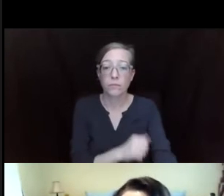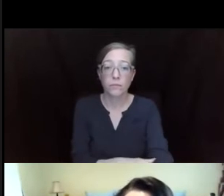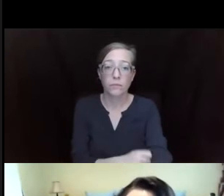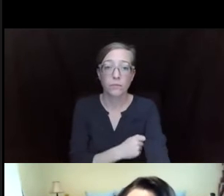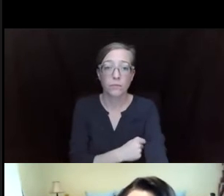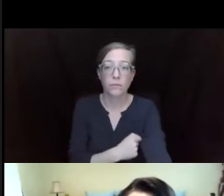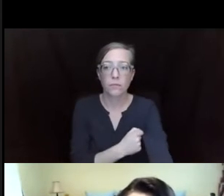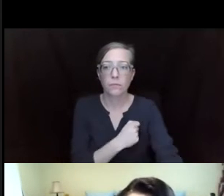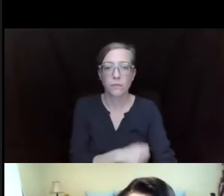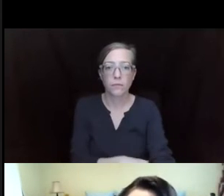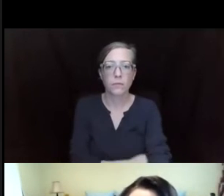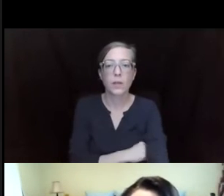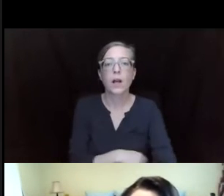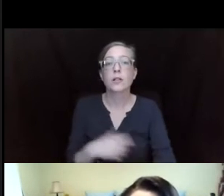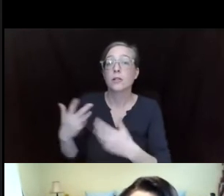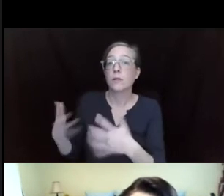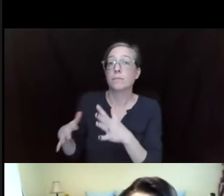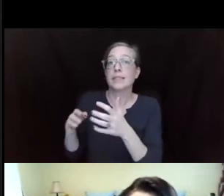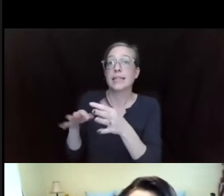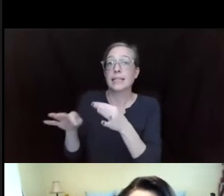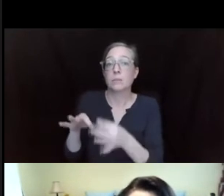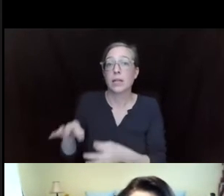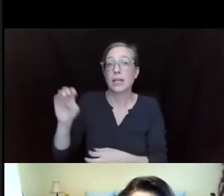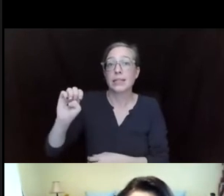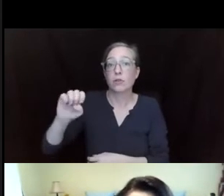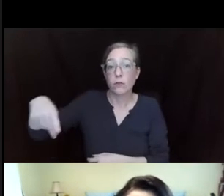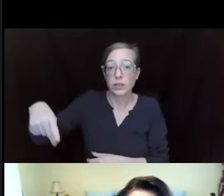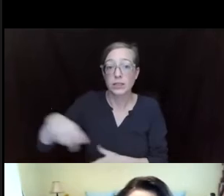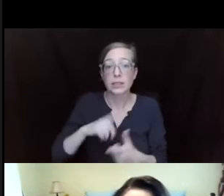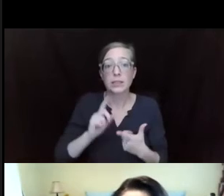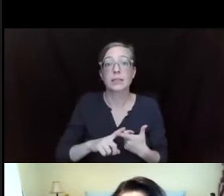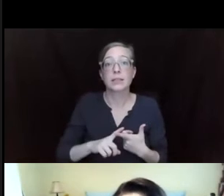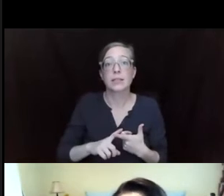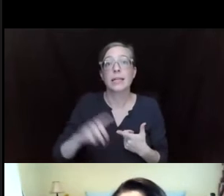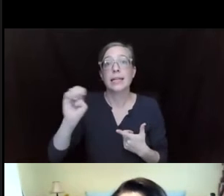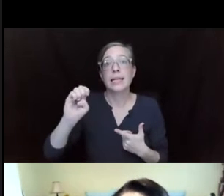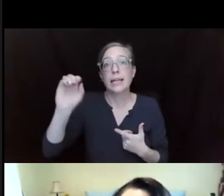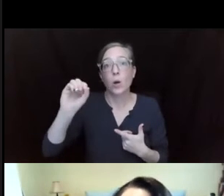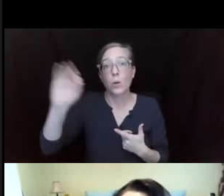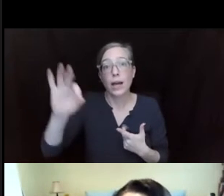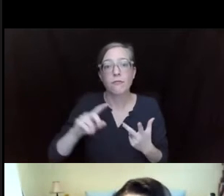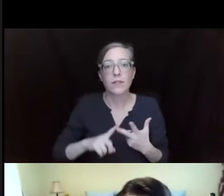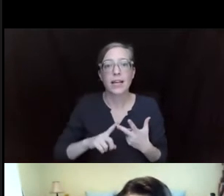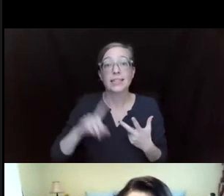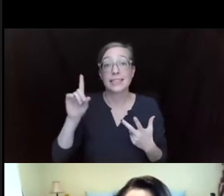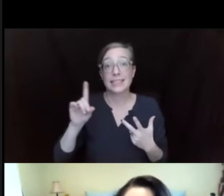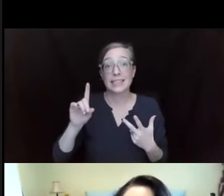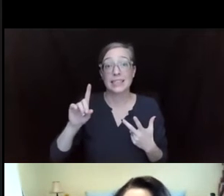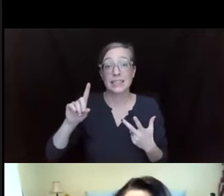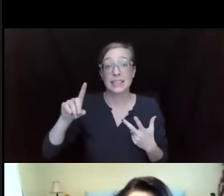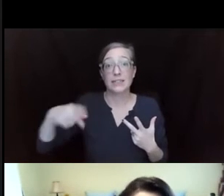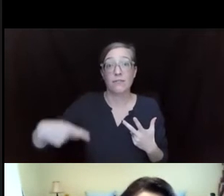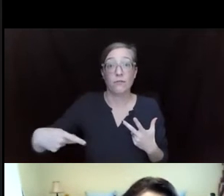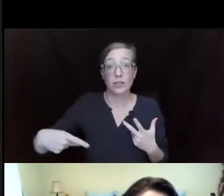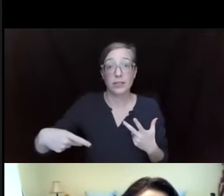very briefly electrophoresis, electrosmotic flow, and the electrophoresis, I wanted to show you this little cartoon representation of